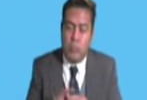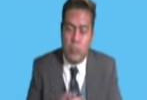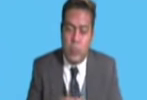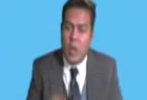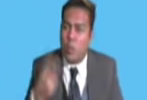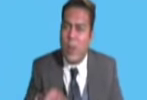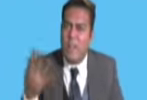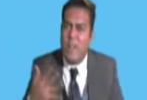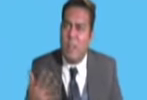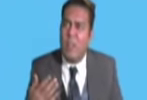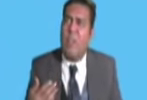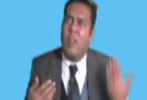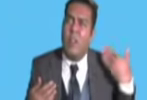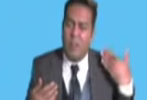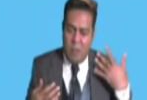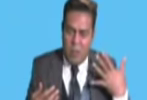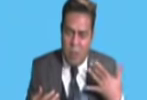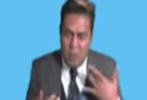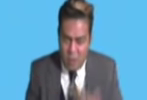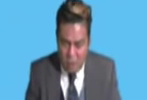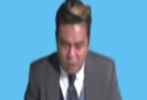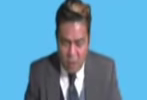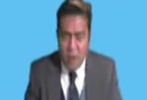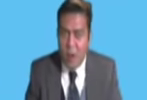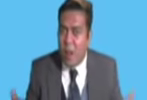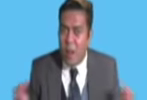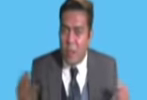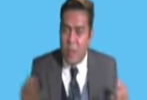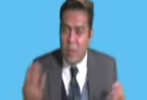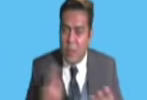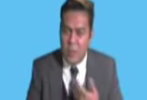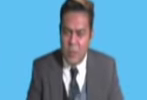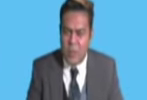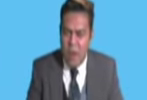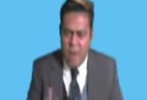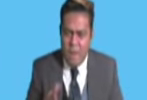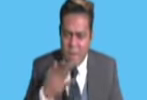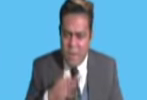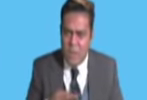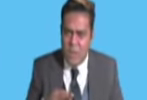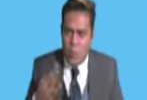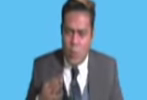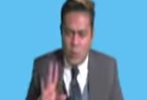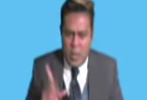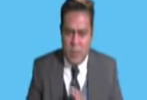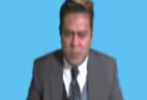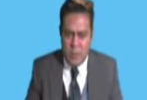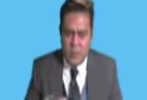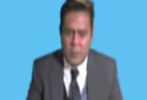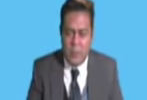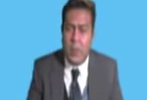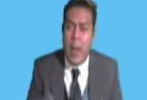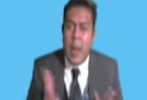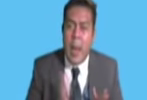from 2015. And I had raised this in this house on few occasions. The intermittent power supply in the